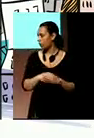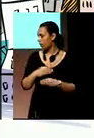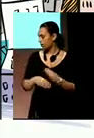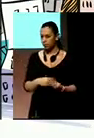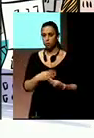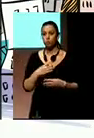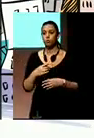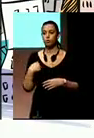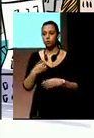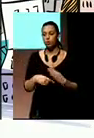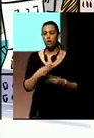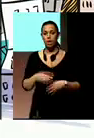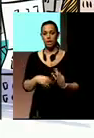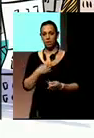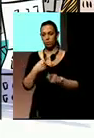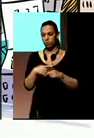because we have done